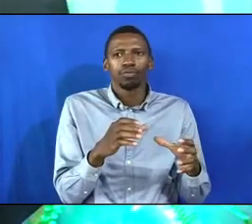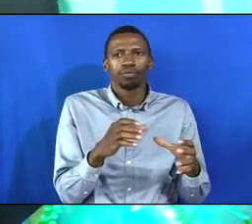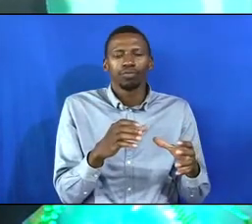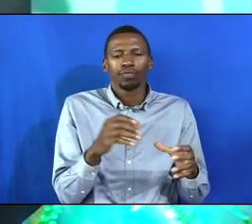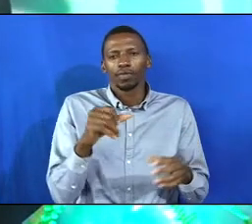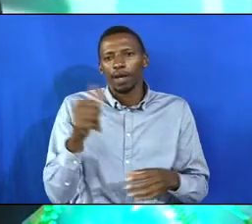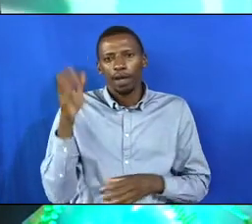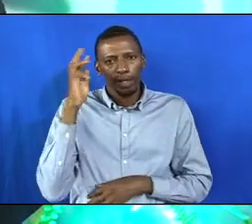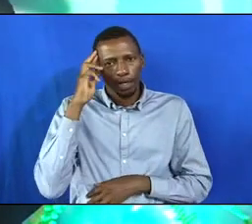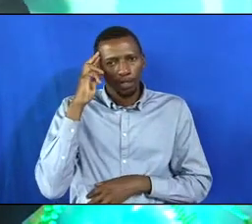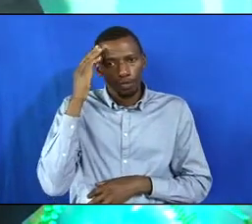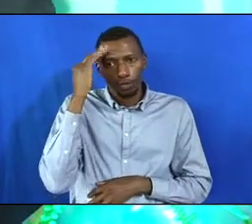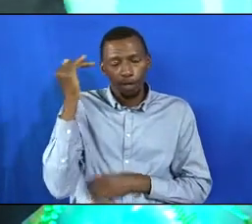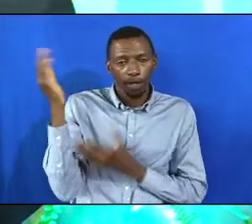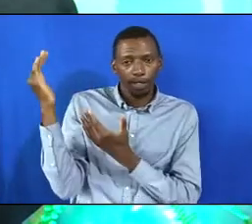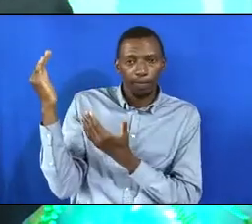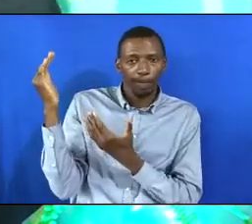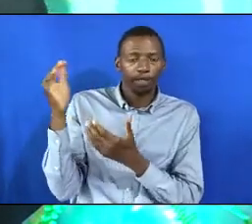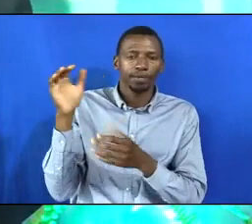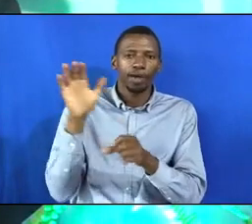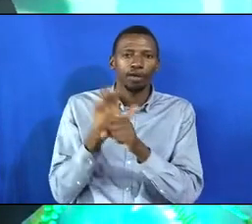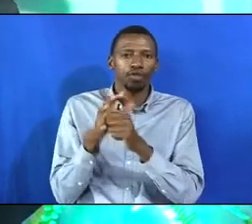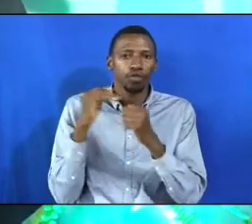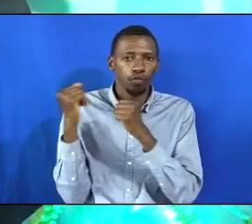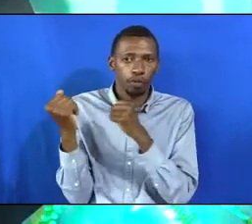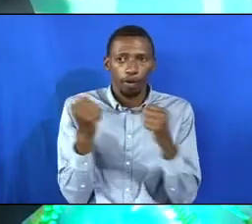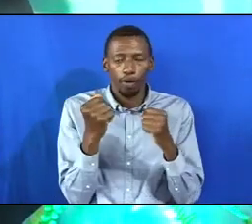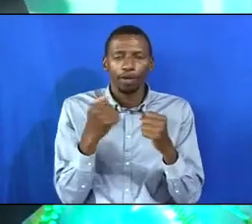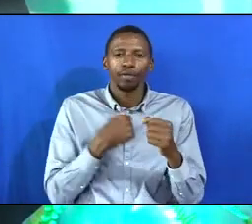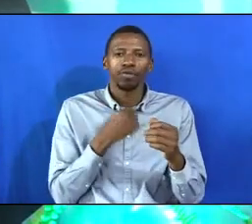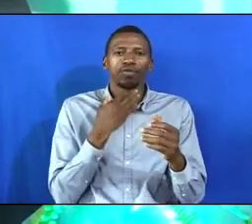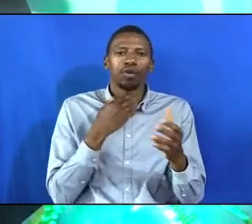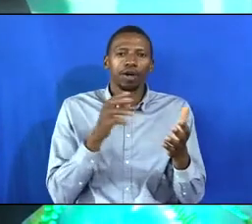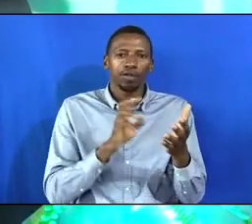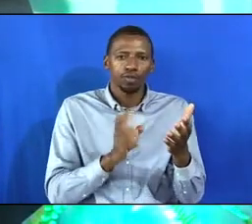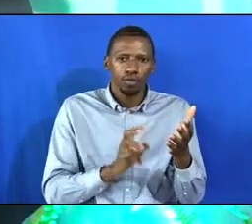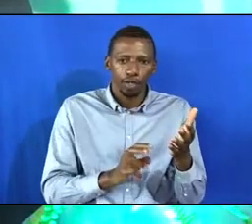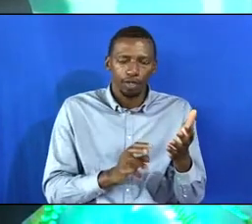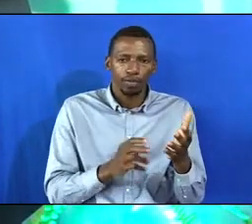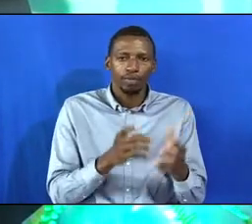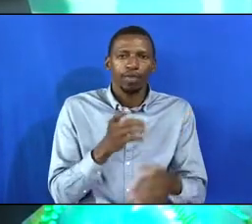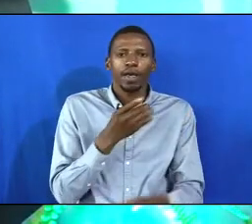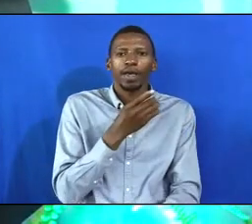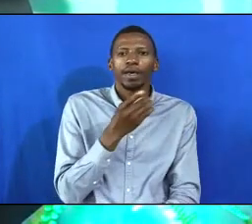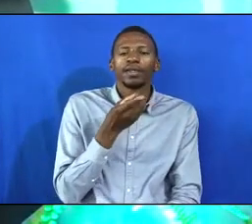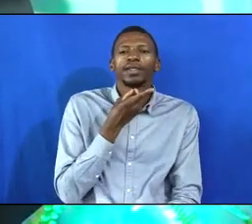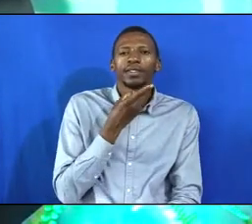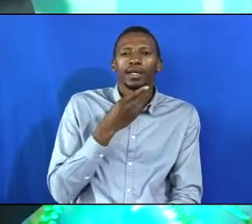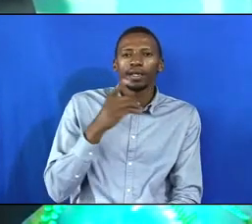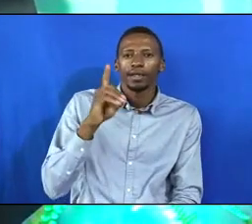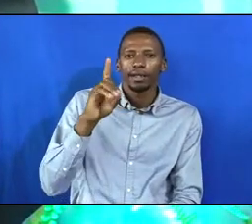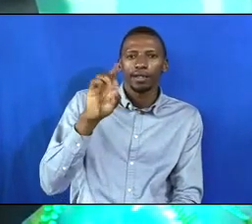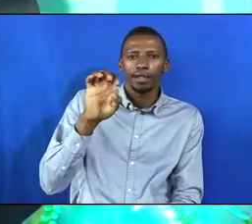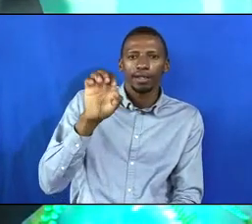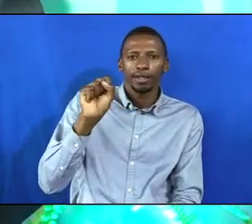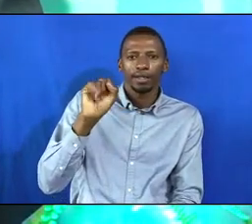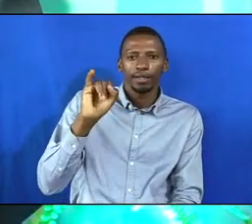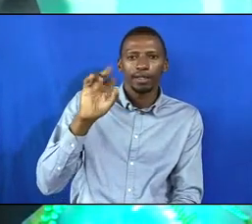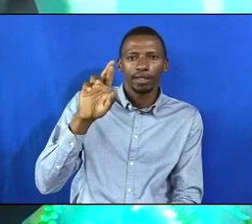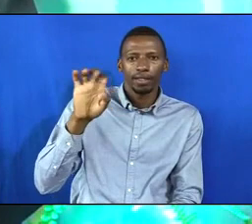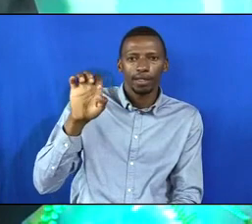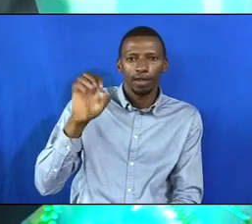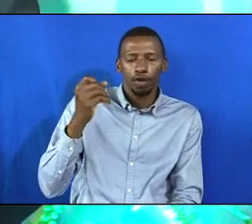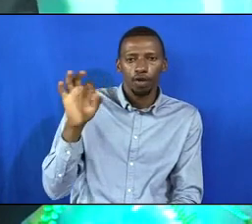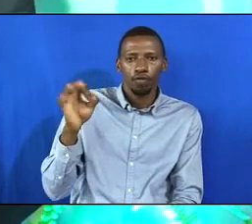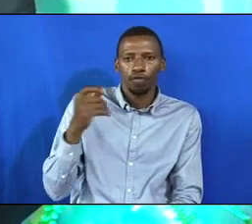why I expect a lot of power, I want to read it. I read it before. Desire of Ages, page 207, paragraph 2.